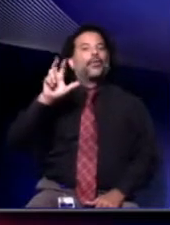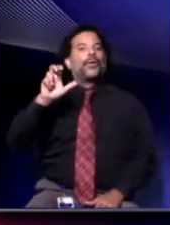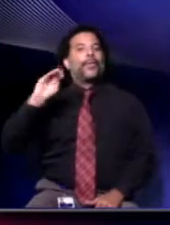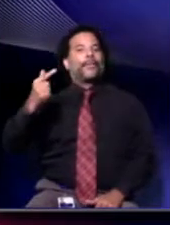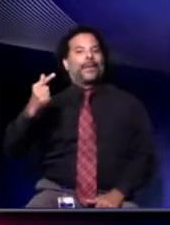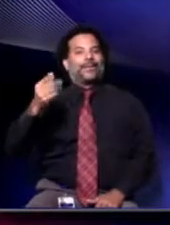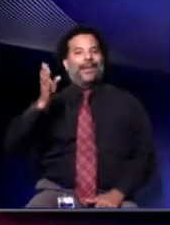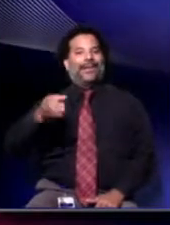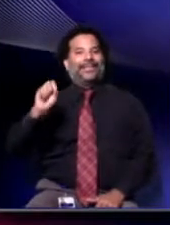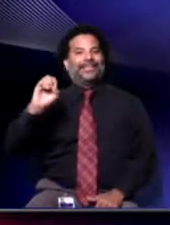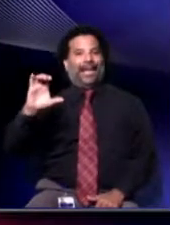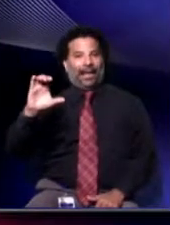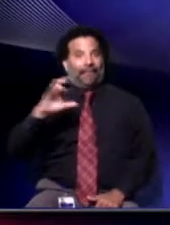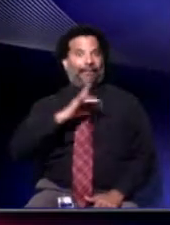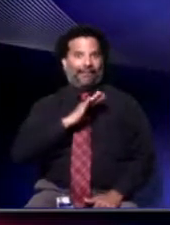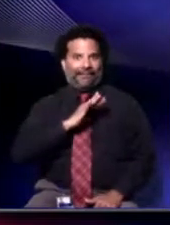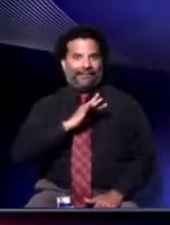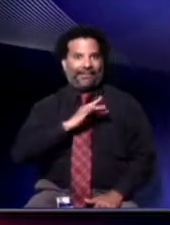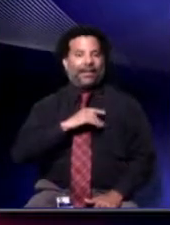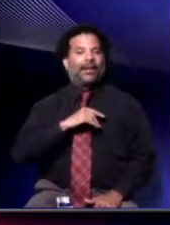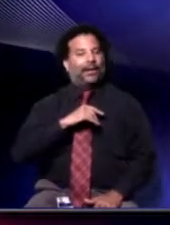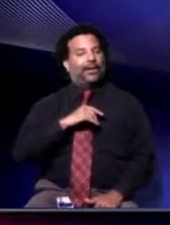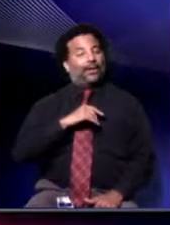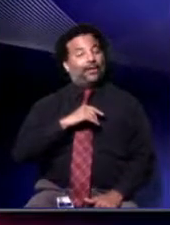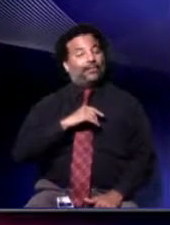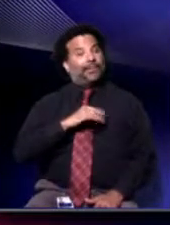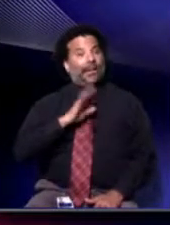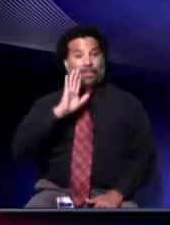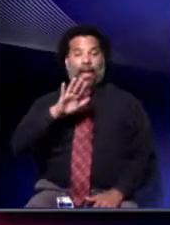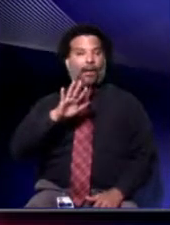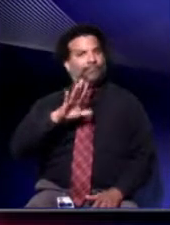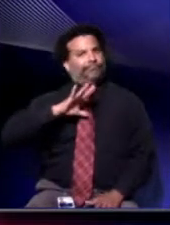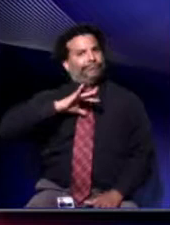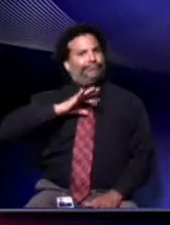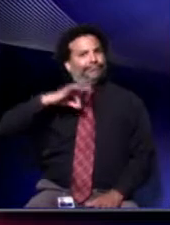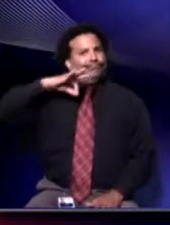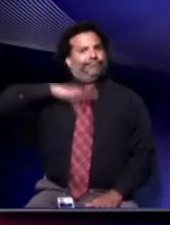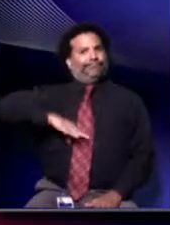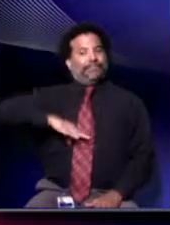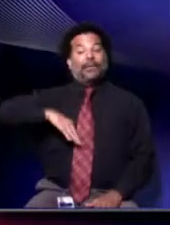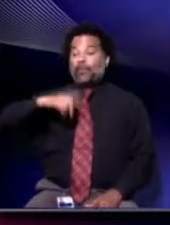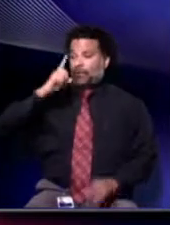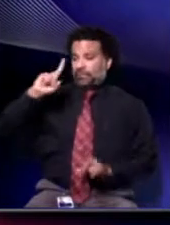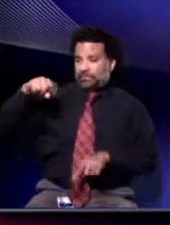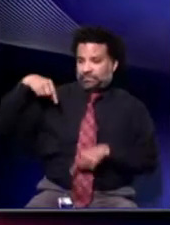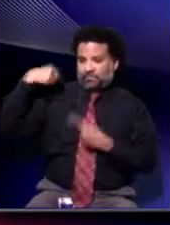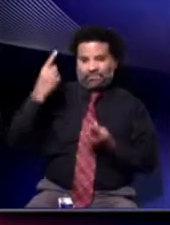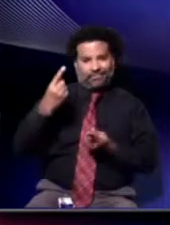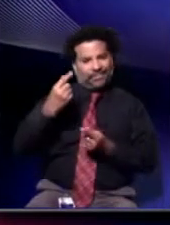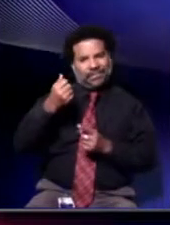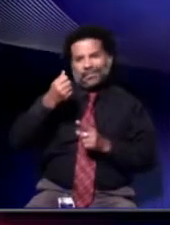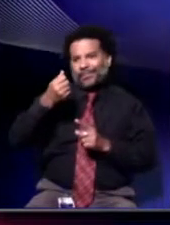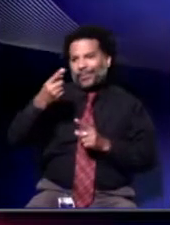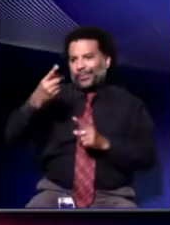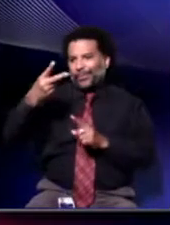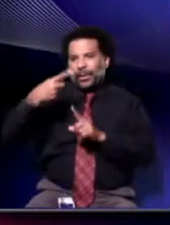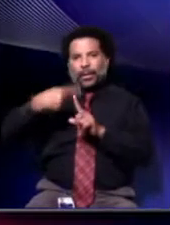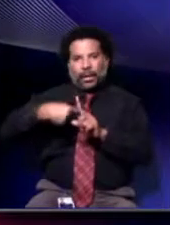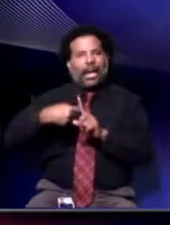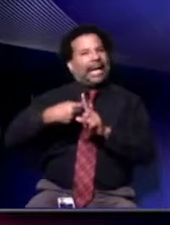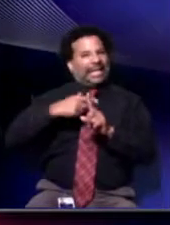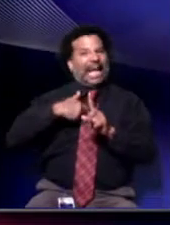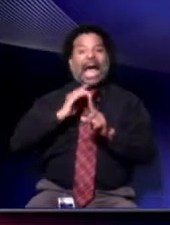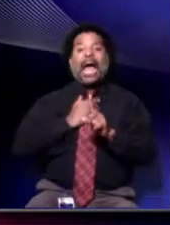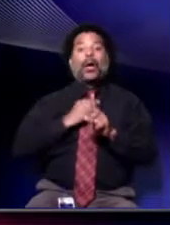second. And that's very beneficial to us because for the past couple months we've been spiking a lot